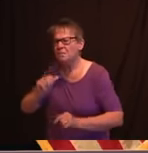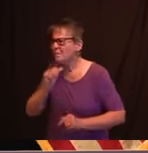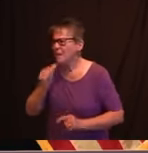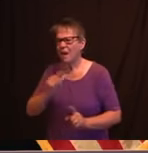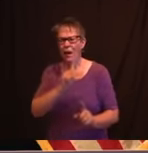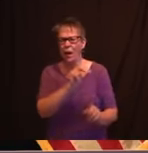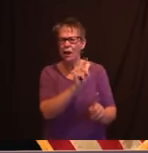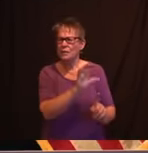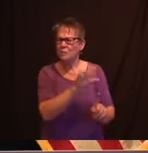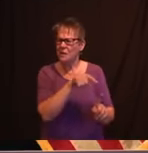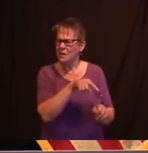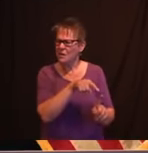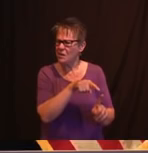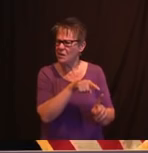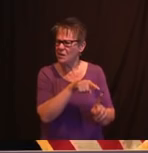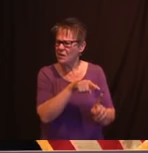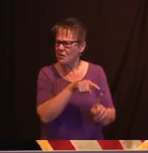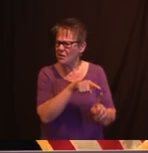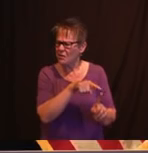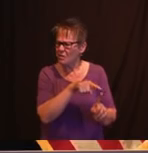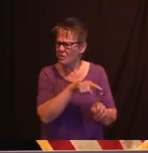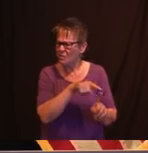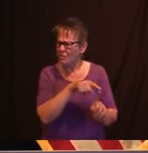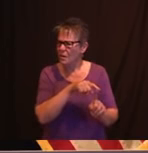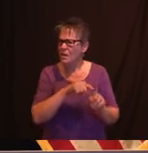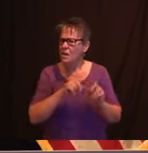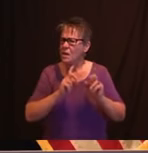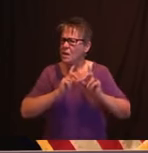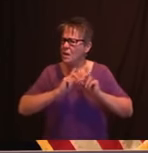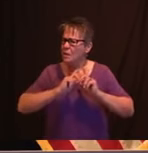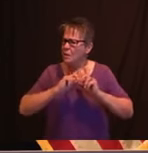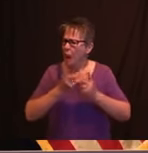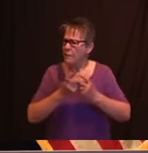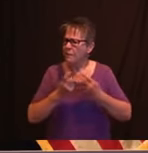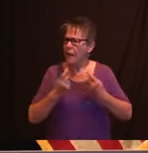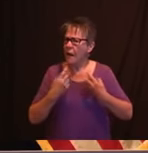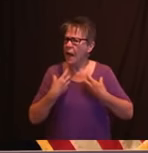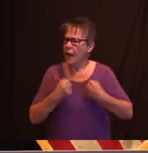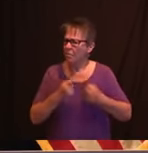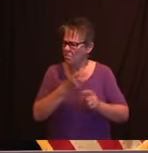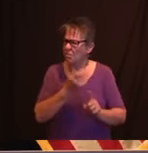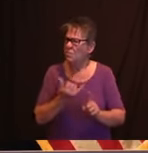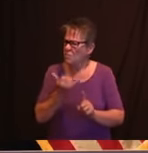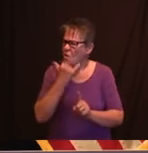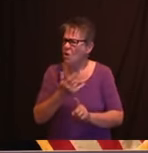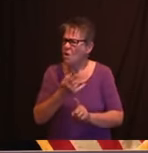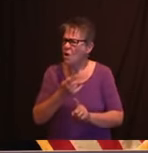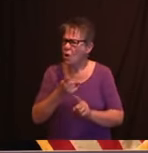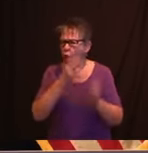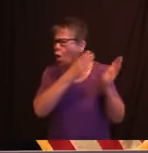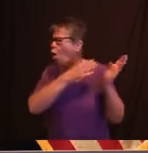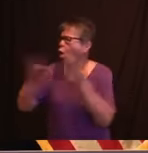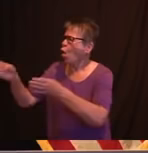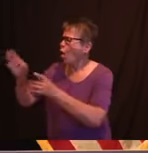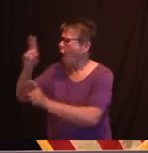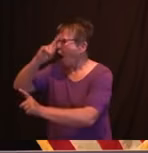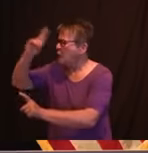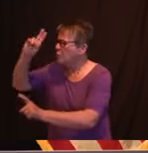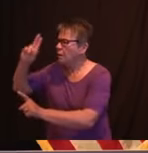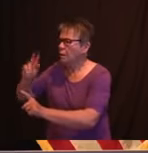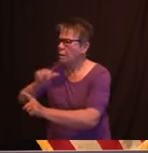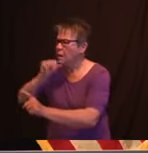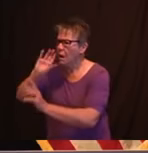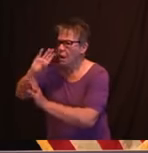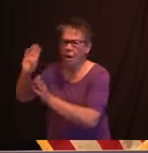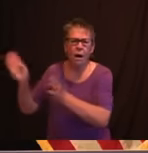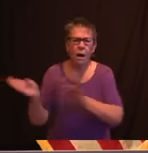The report also noted that the state's paid sick leave did not extend to all nursing home workers. Do you know why that is, and what will you do